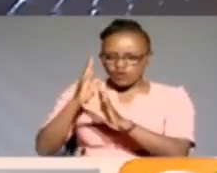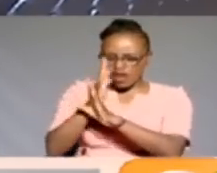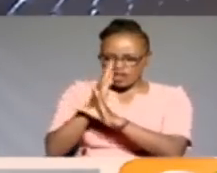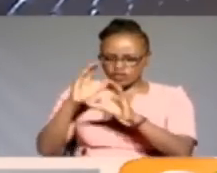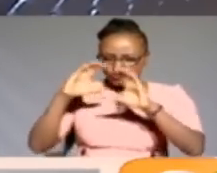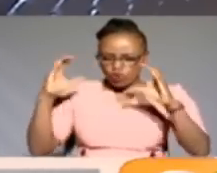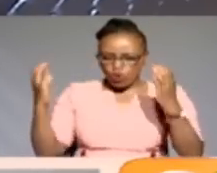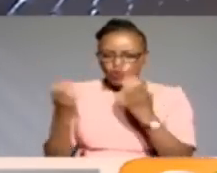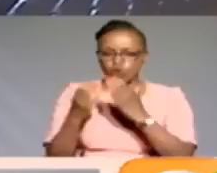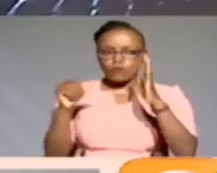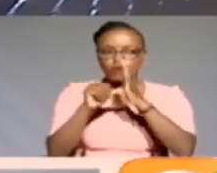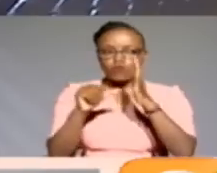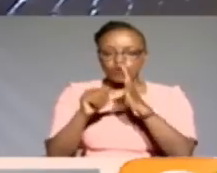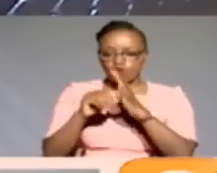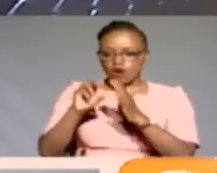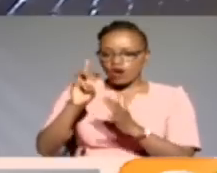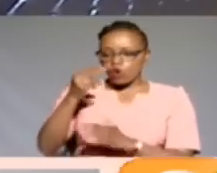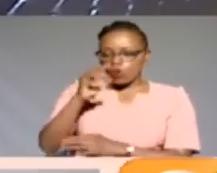global problem.